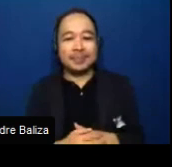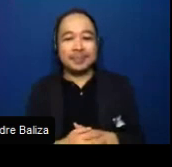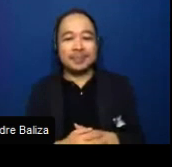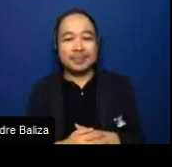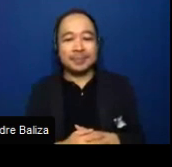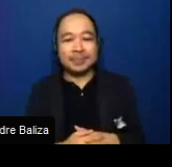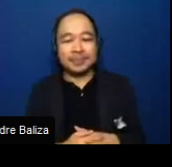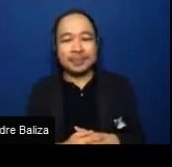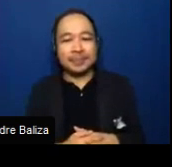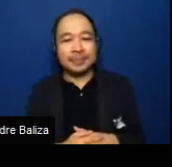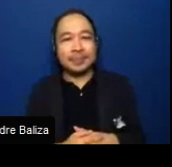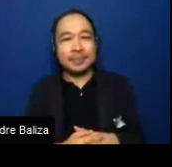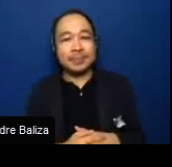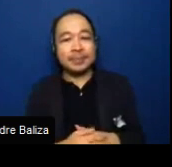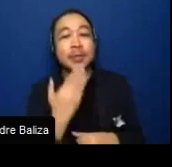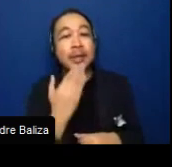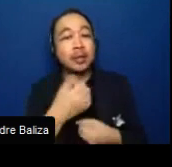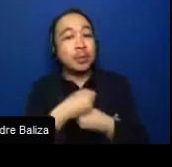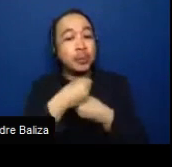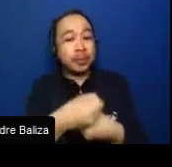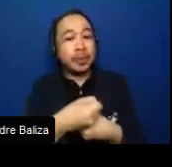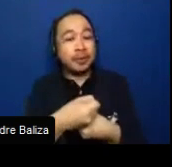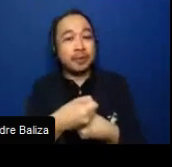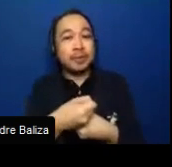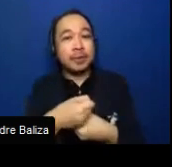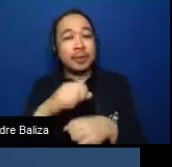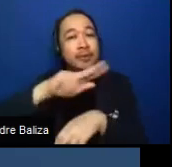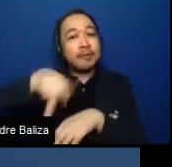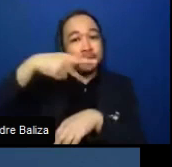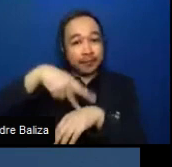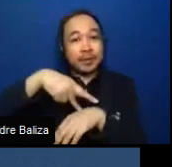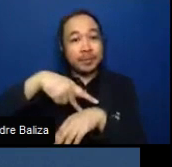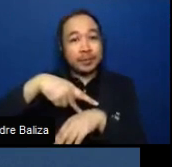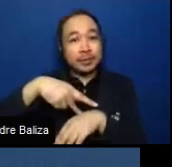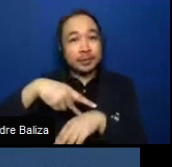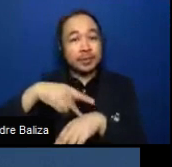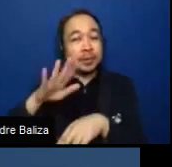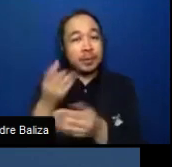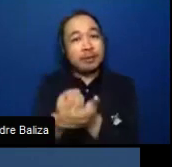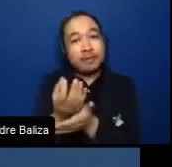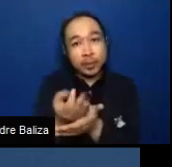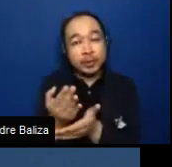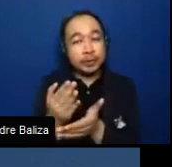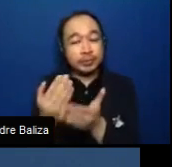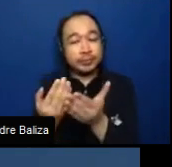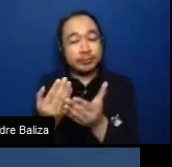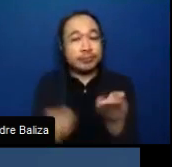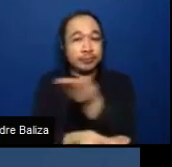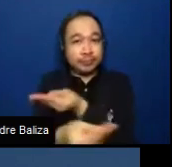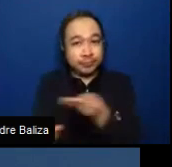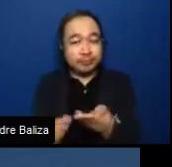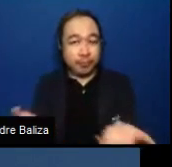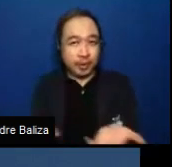I thank the distinguished delegate from Philippines for the information shared with this committee, as well